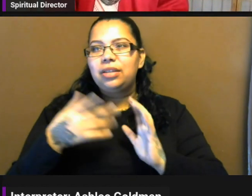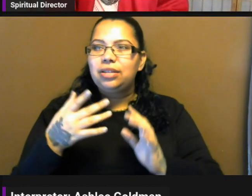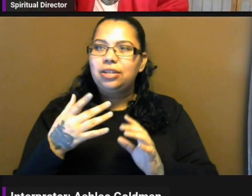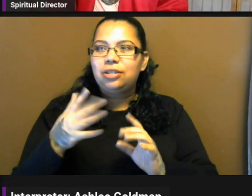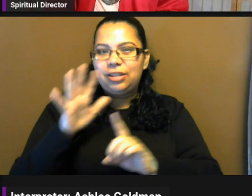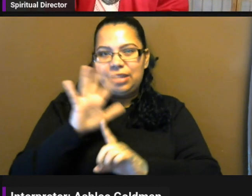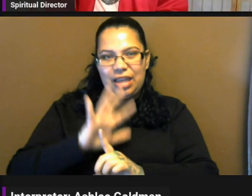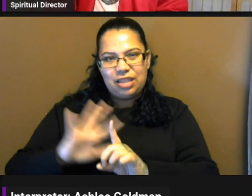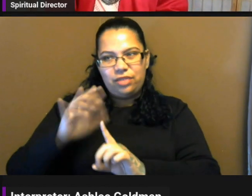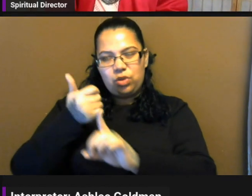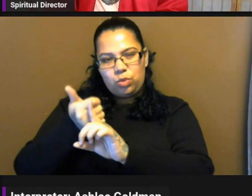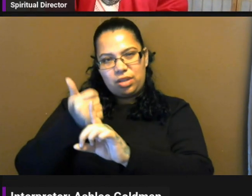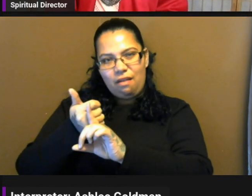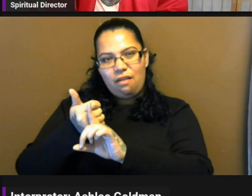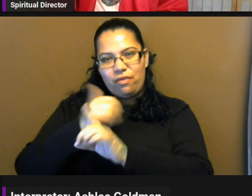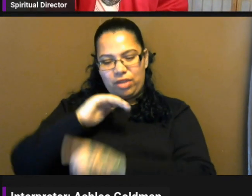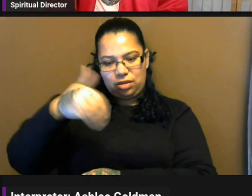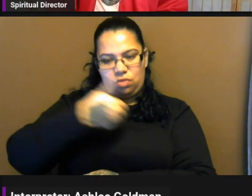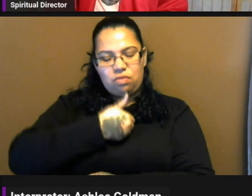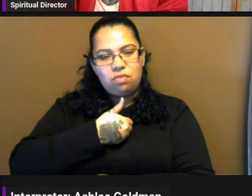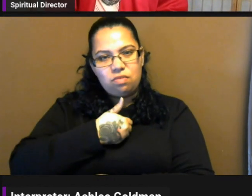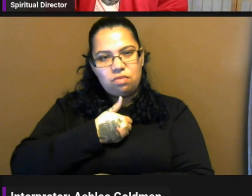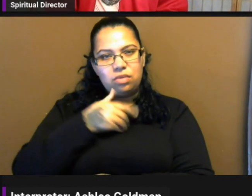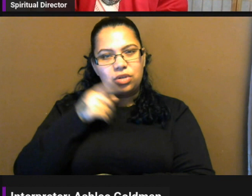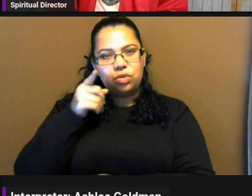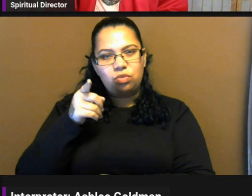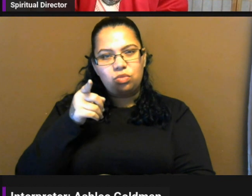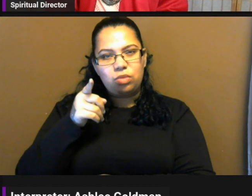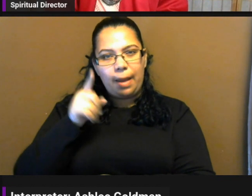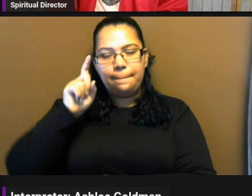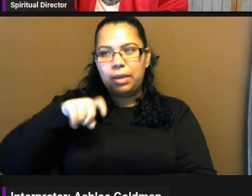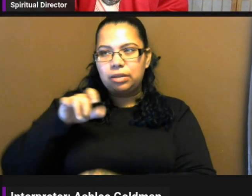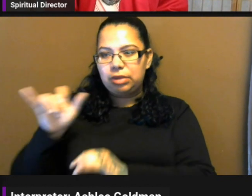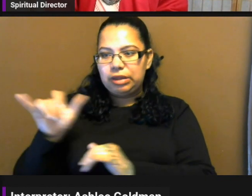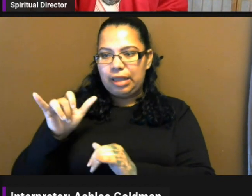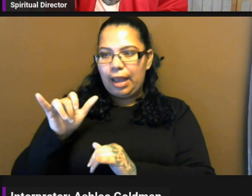are. That means it must be where you are right now.